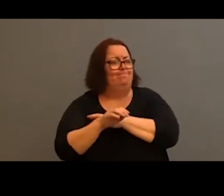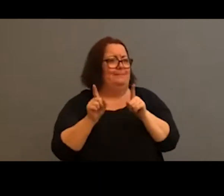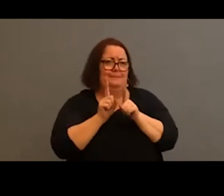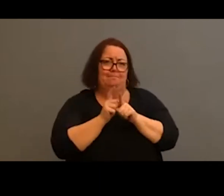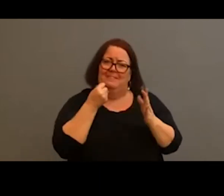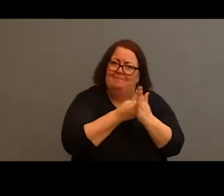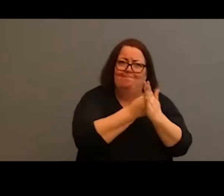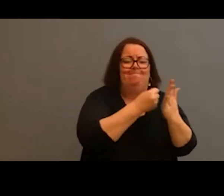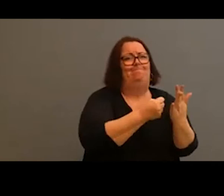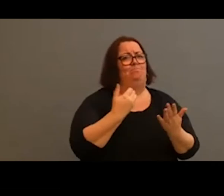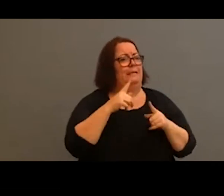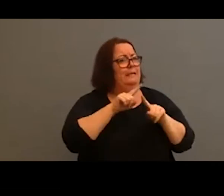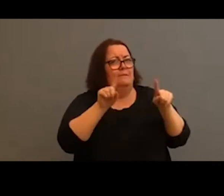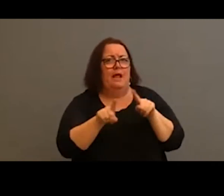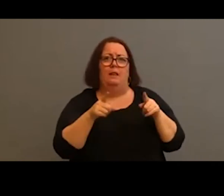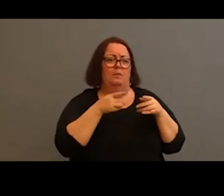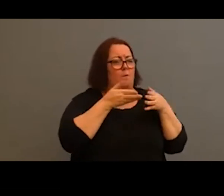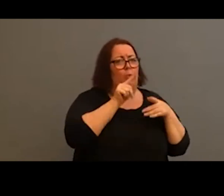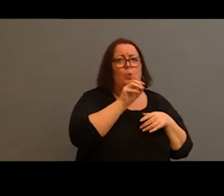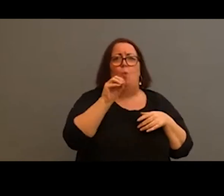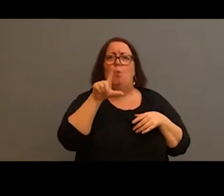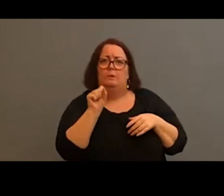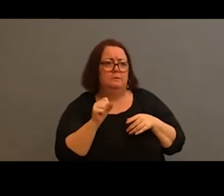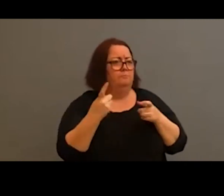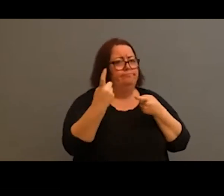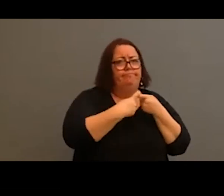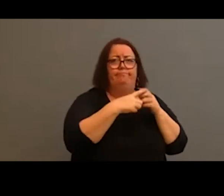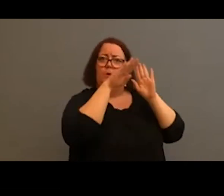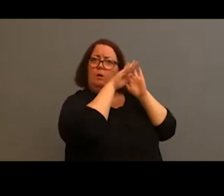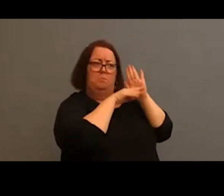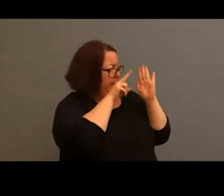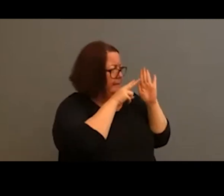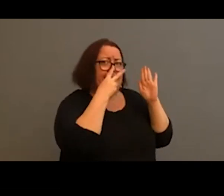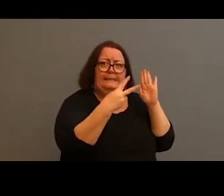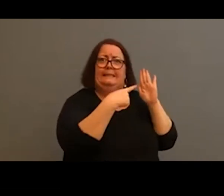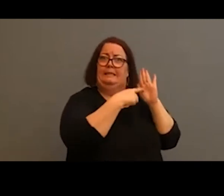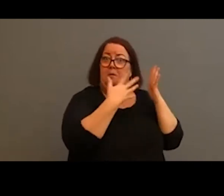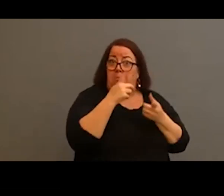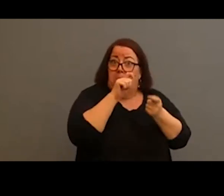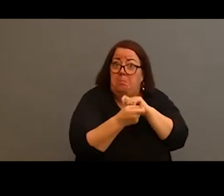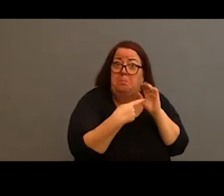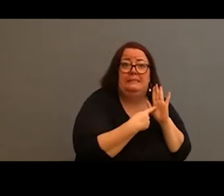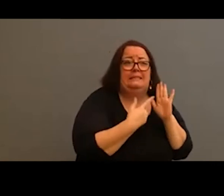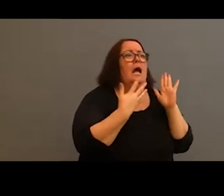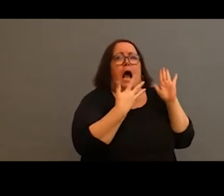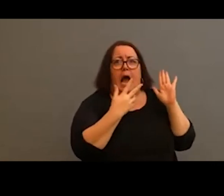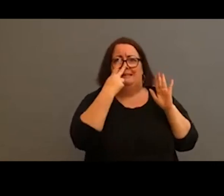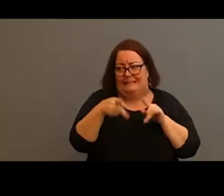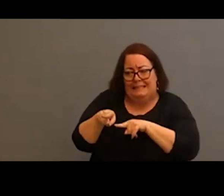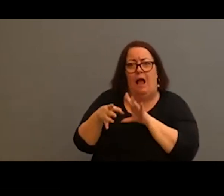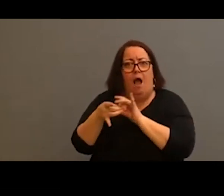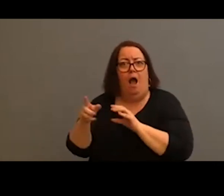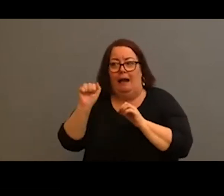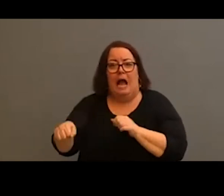laws, regulations, grants, prizes, and competitions. However, the most important